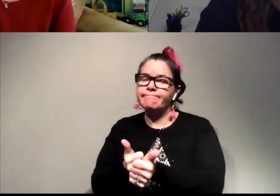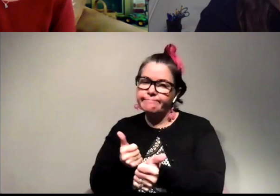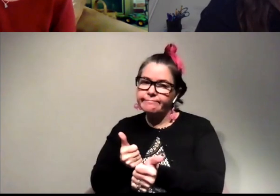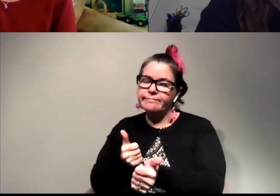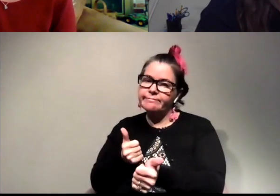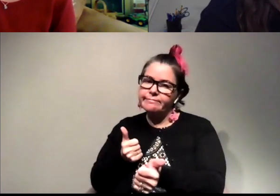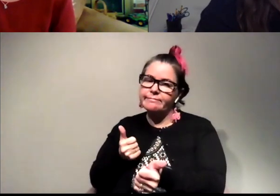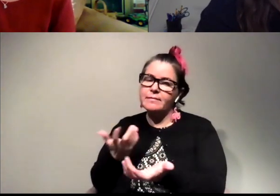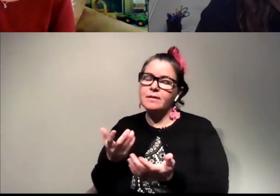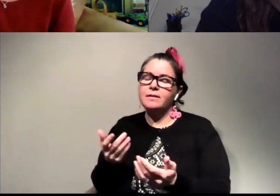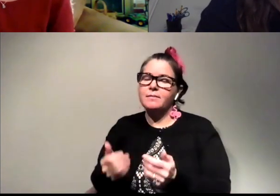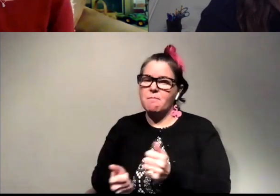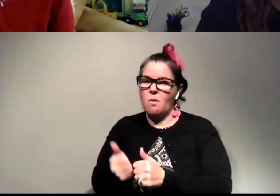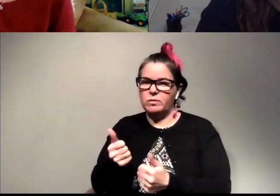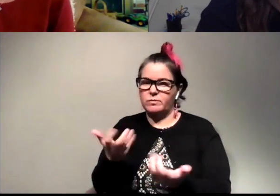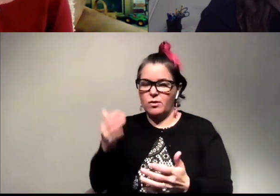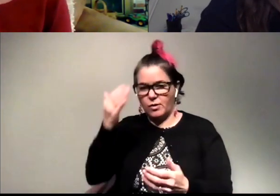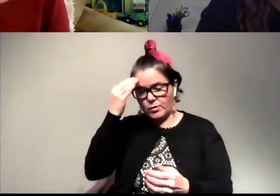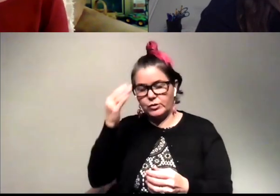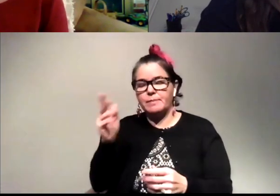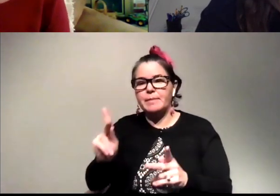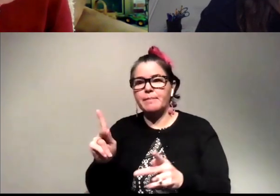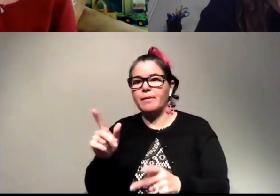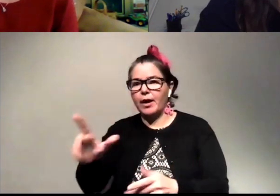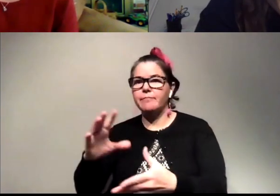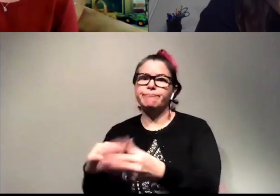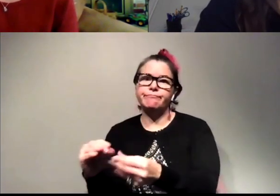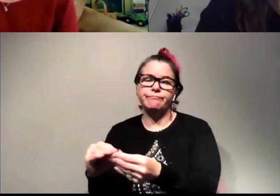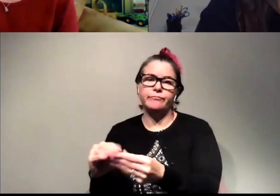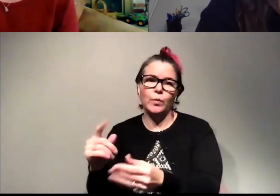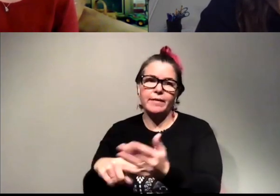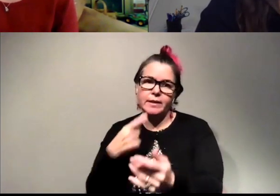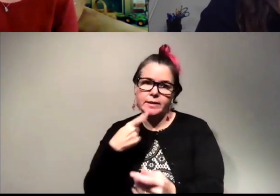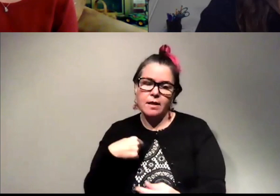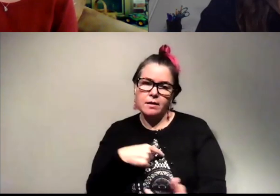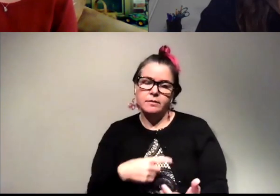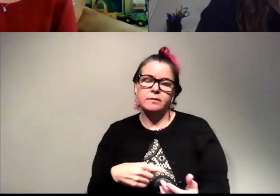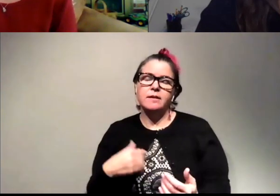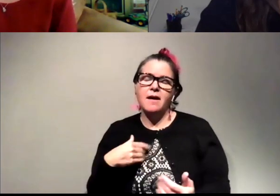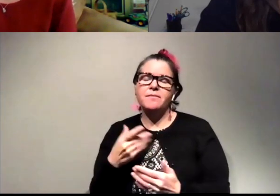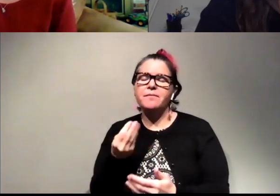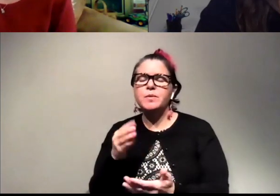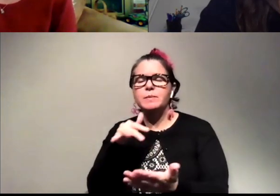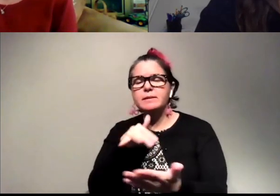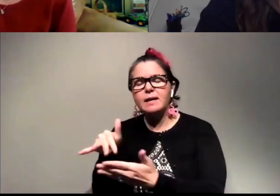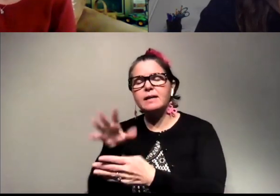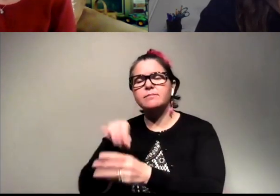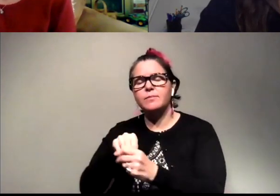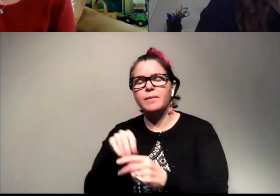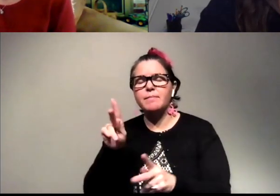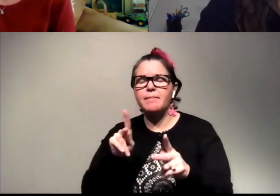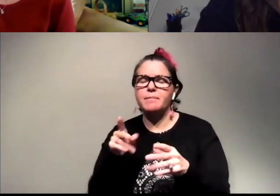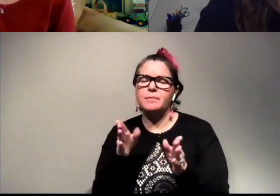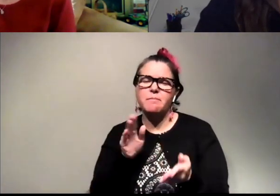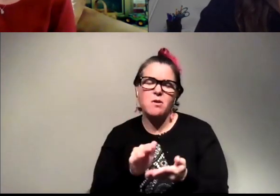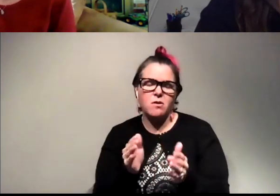mostly what we know is what people who use it tell us. There have been some studies in people, very, very small